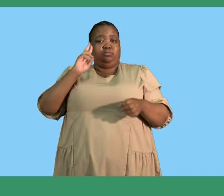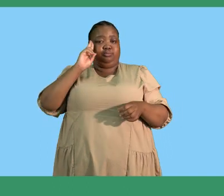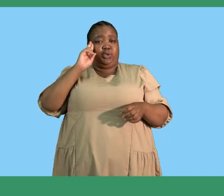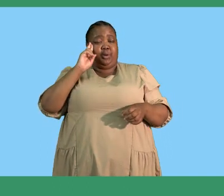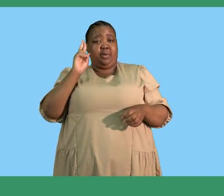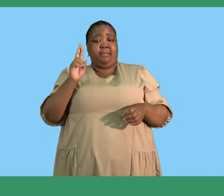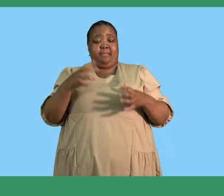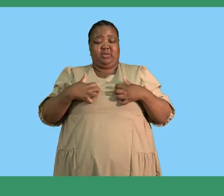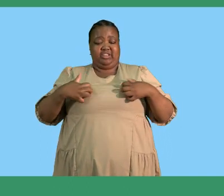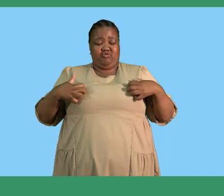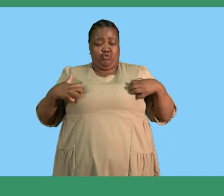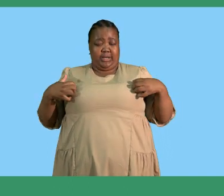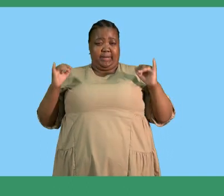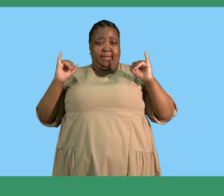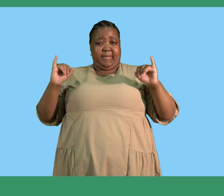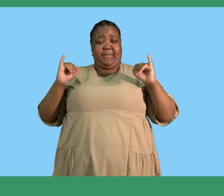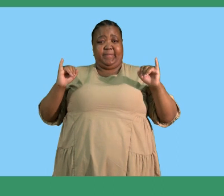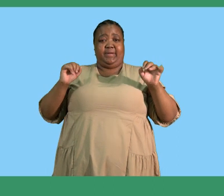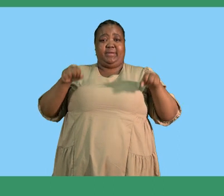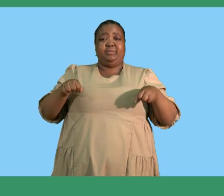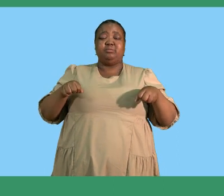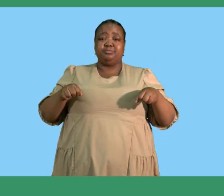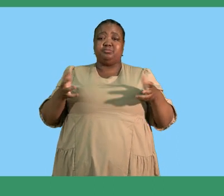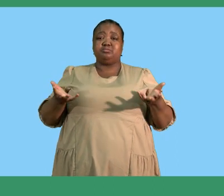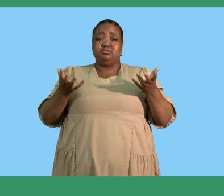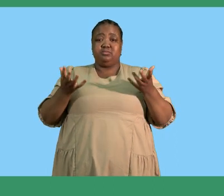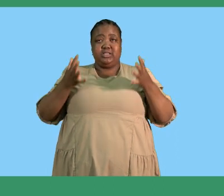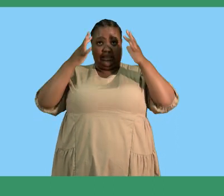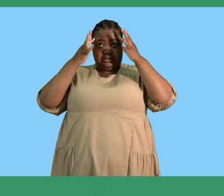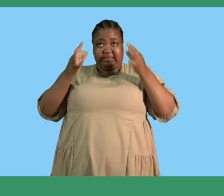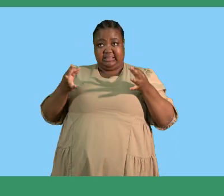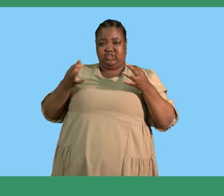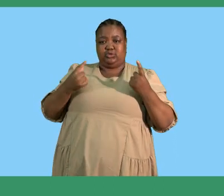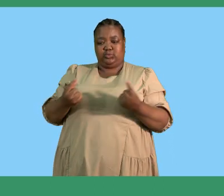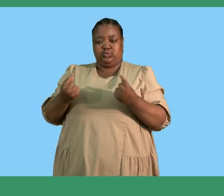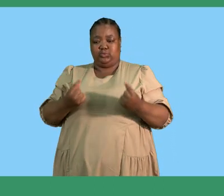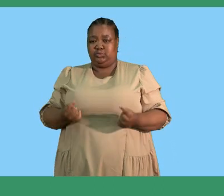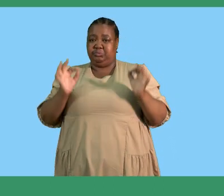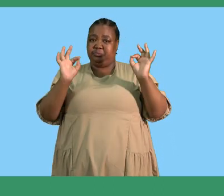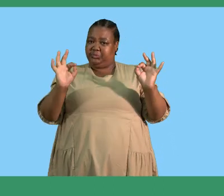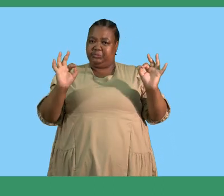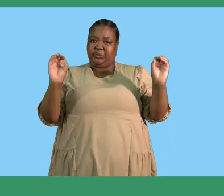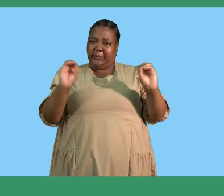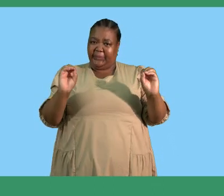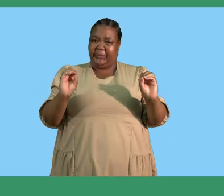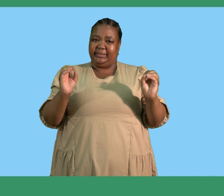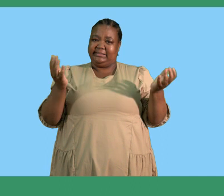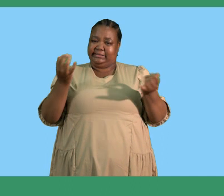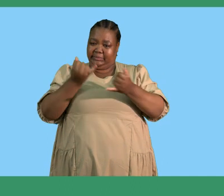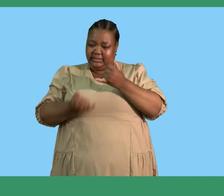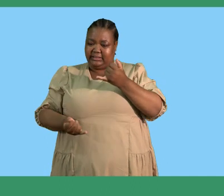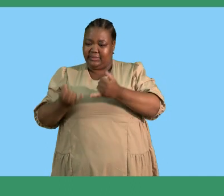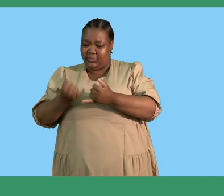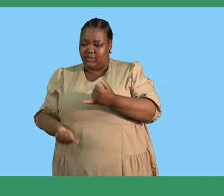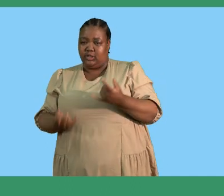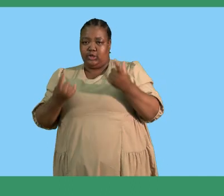must remember that because you are stressed, you have high chances of making poor decisions and errors, or you are going